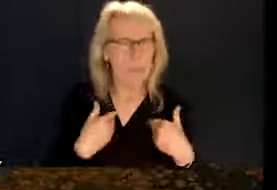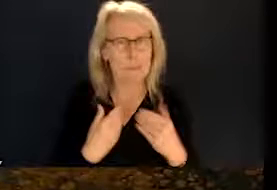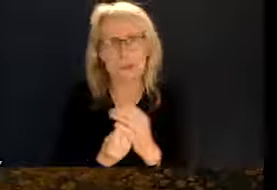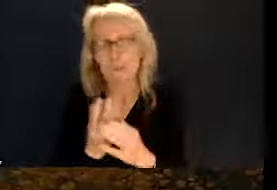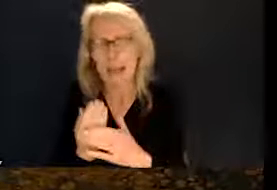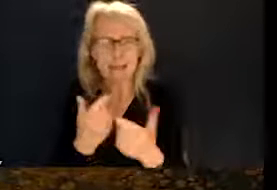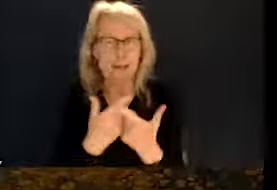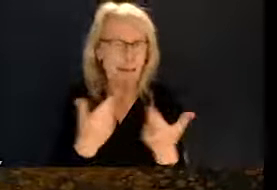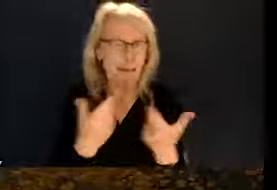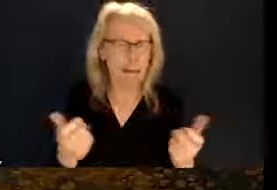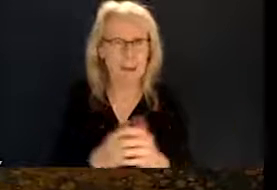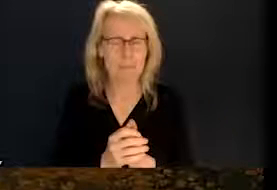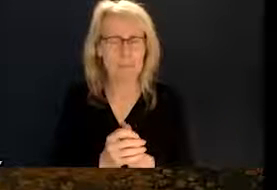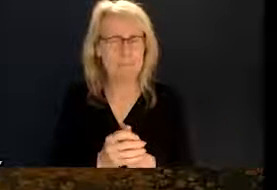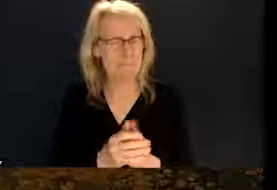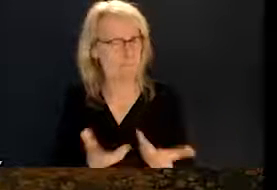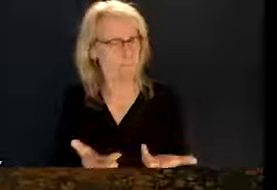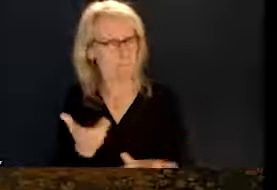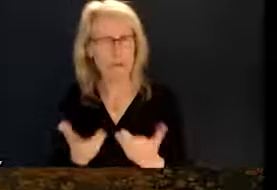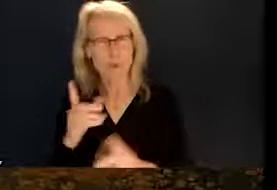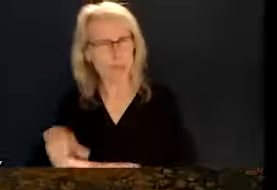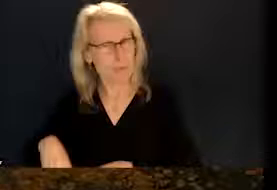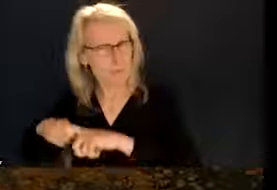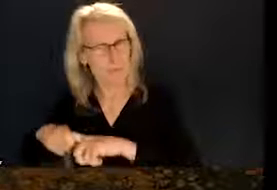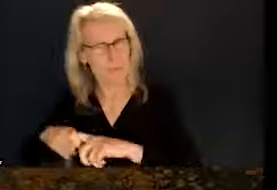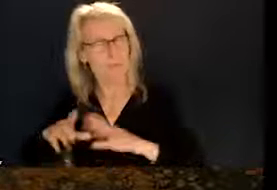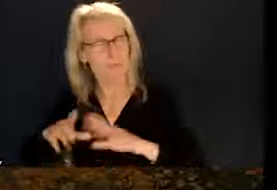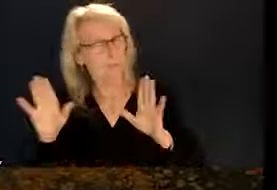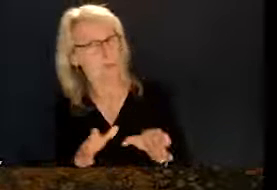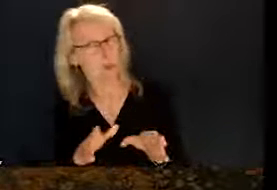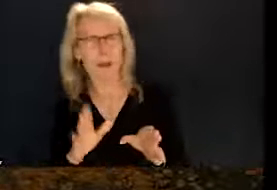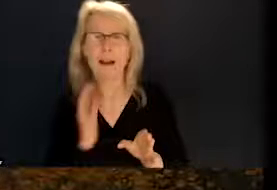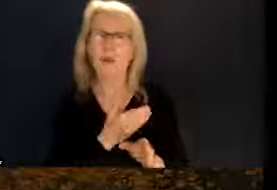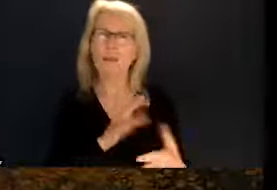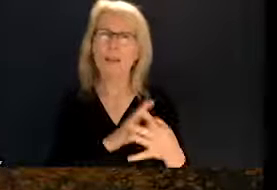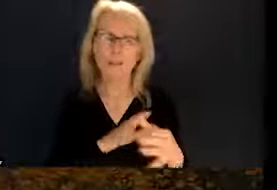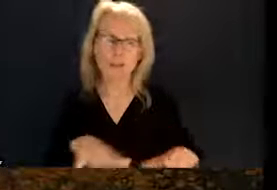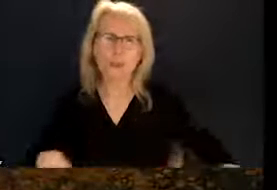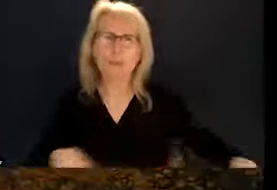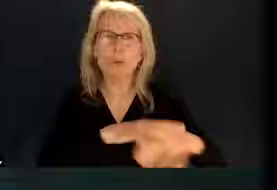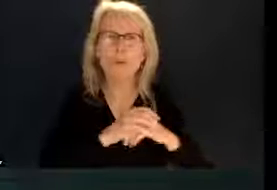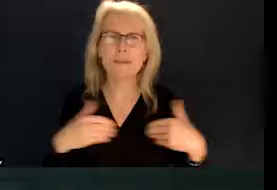therefore, maybe it's good to understand how we redefine our relationships with these organisms, huh?